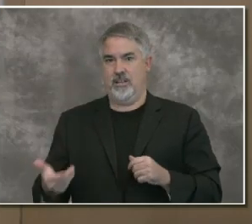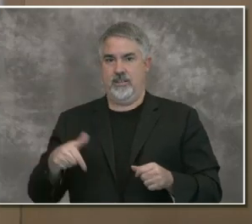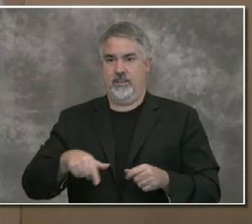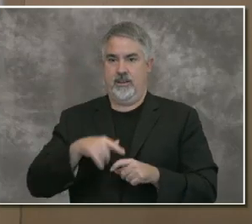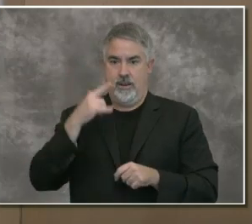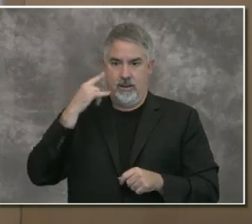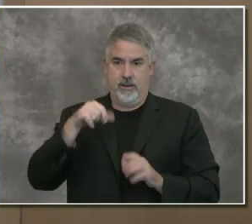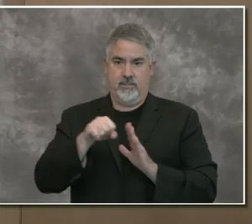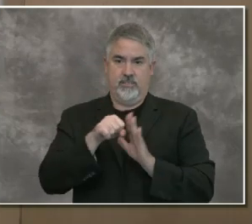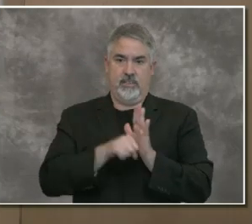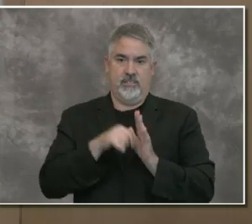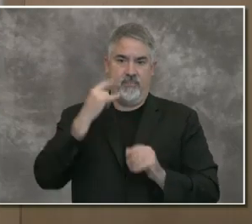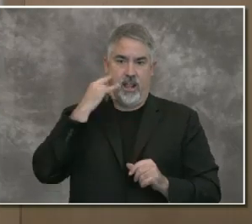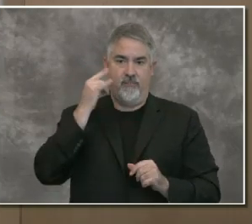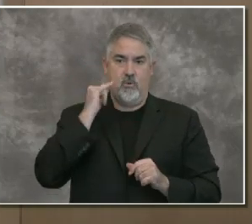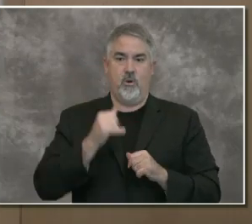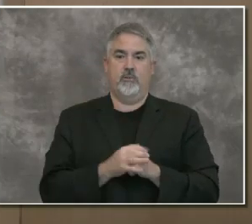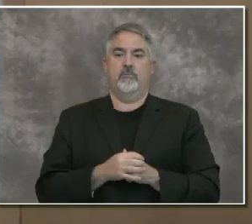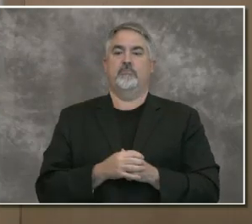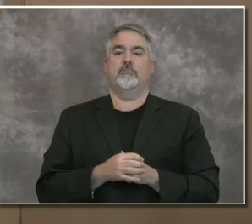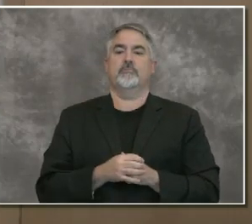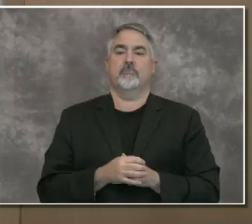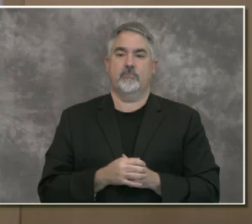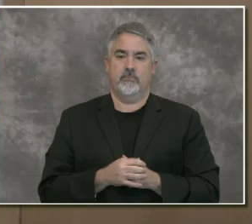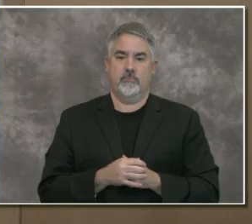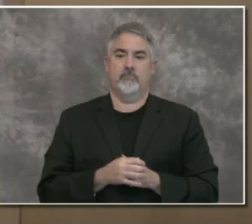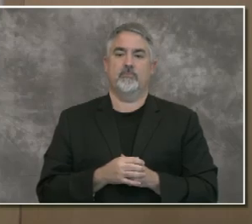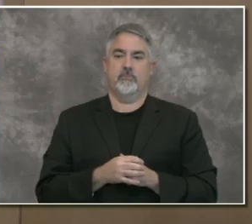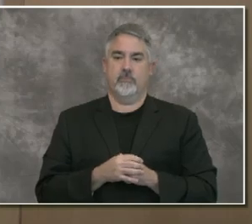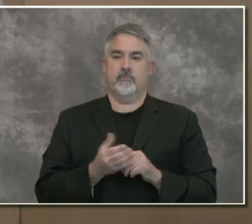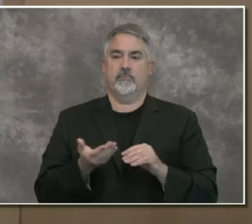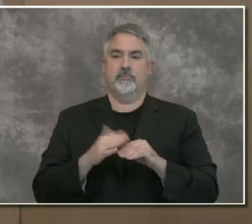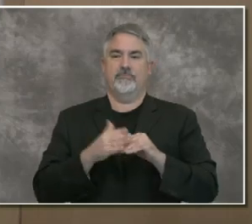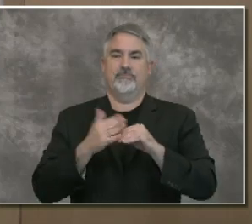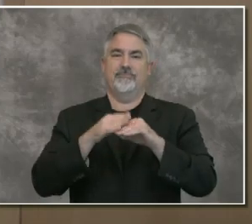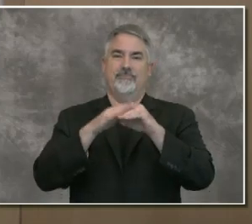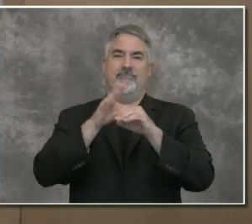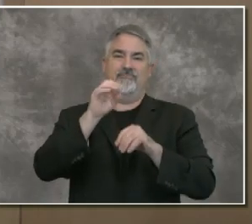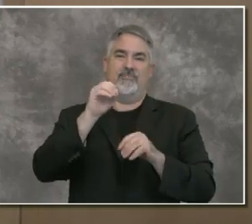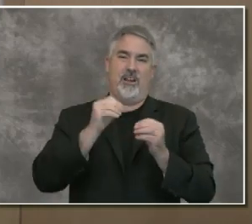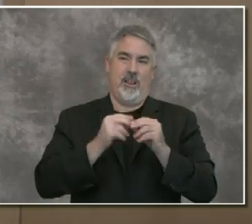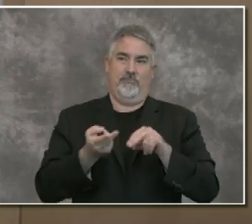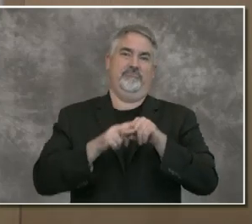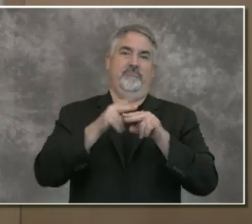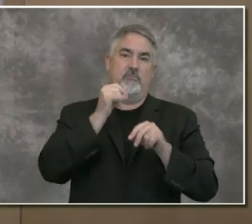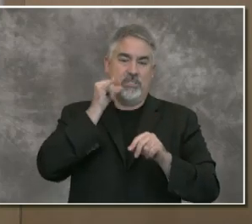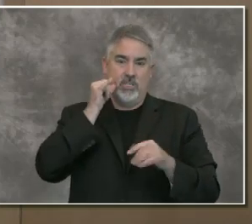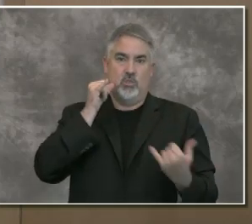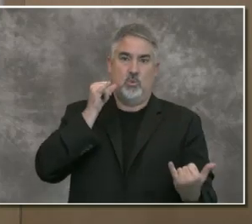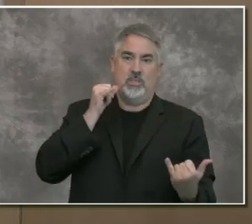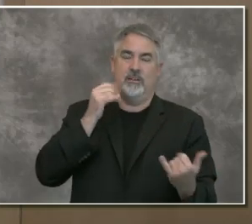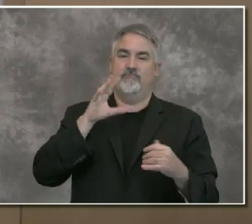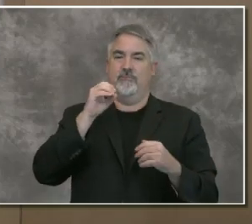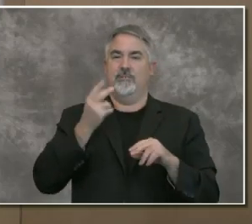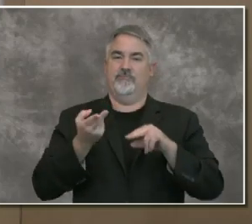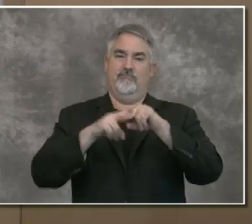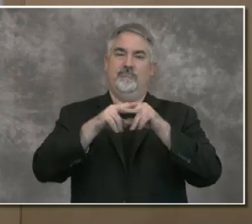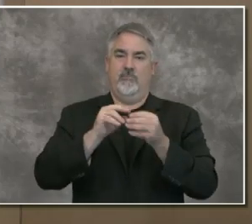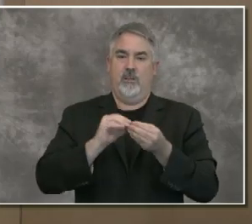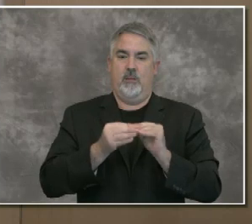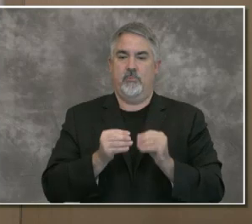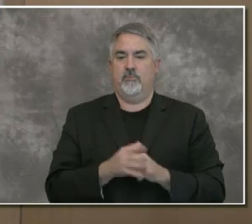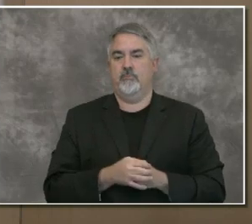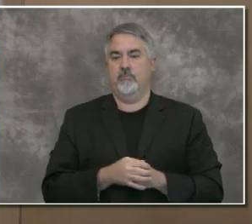1,454 cases, which is 50 more cases than yesterday, and 31 deaths, which is 12 more than